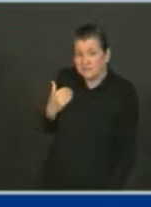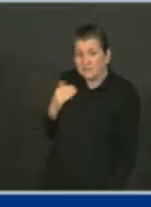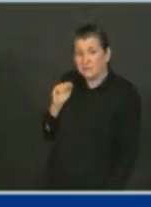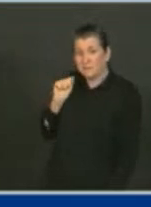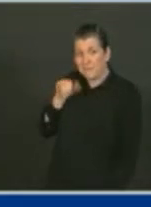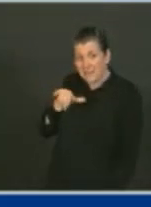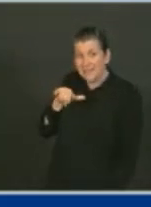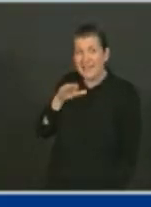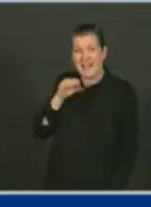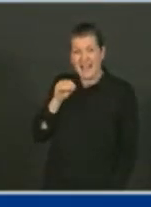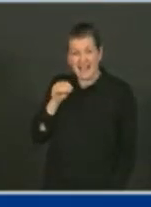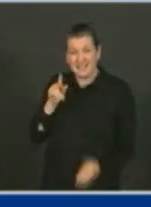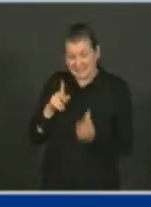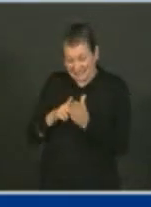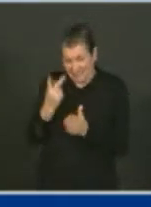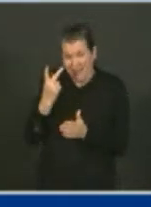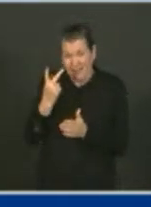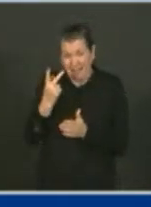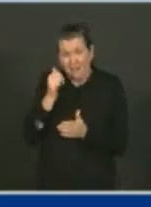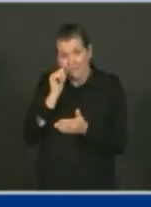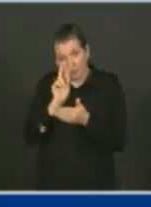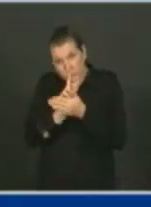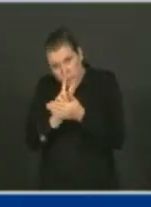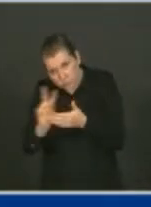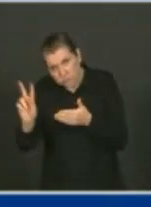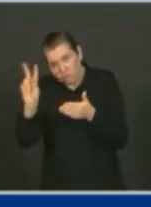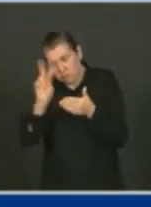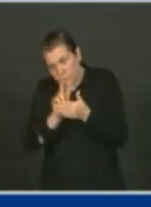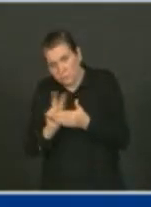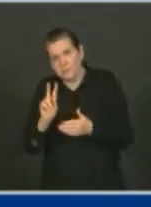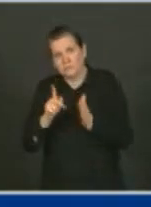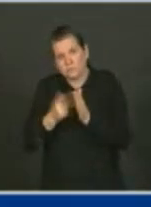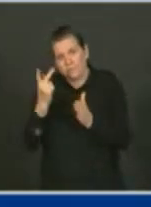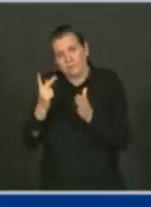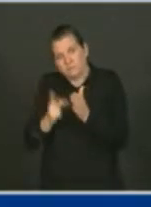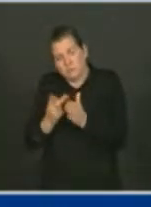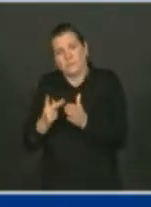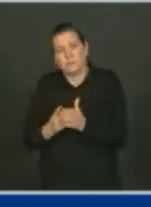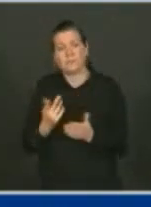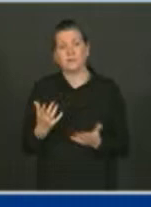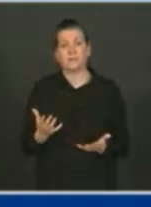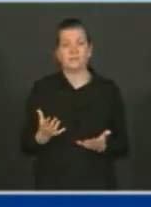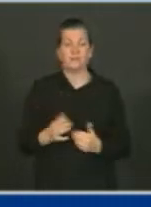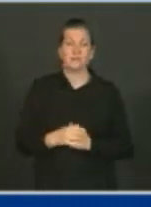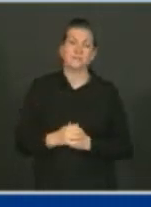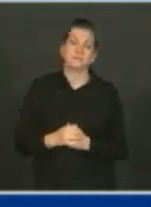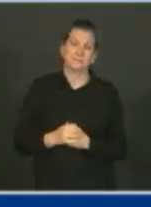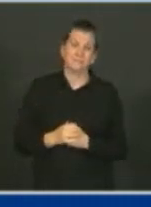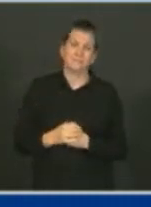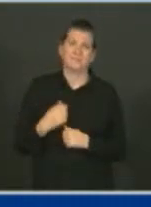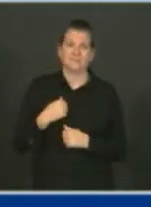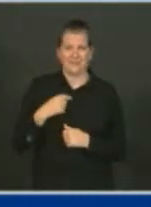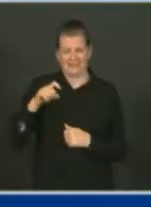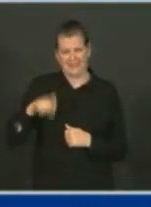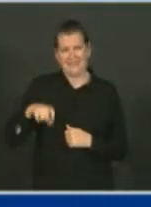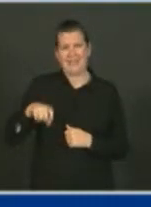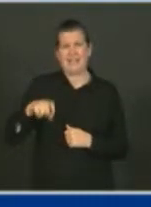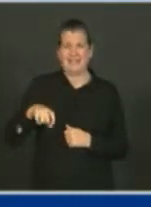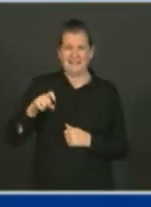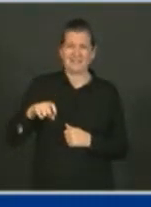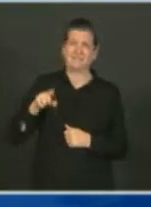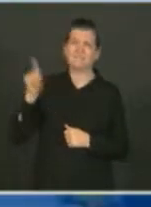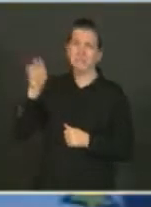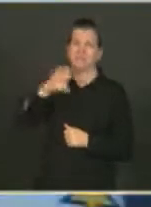just over the past couple of weeks. So at this rate, we will need the Cranston Field Hospital in a couple of weeks.